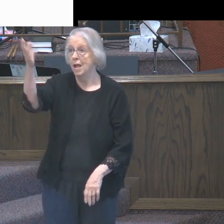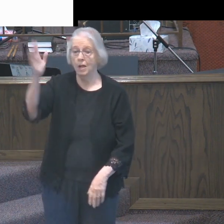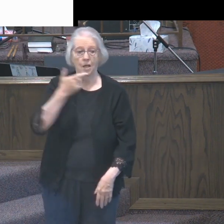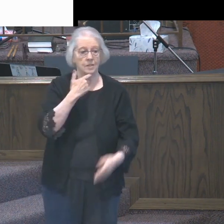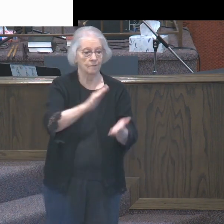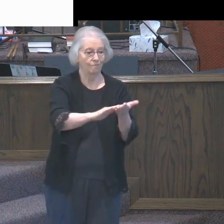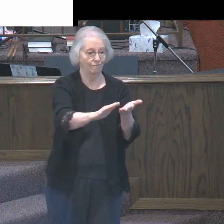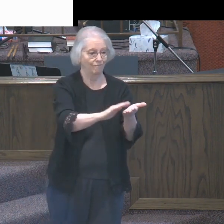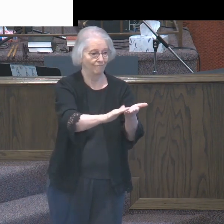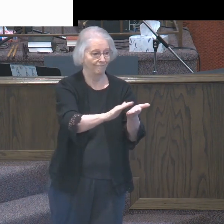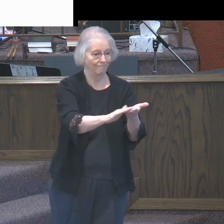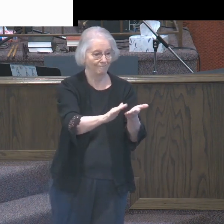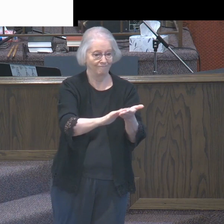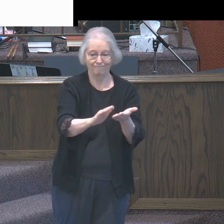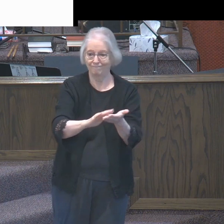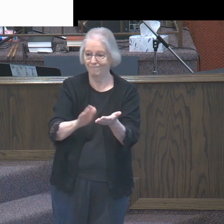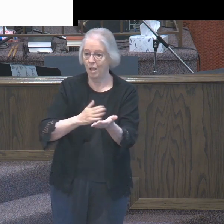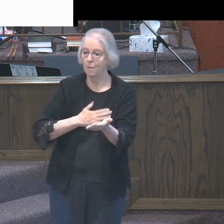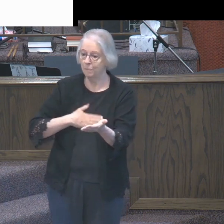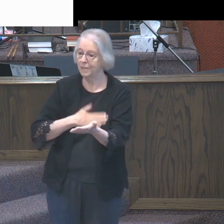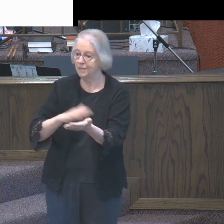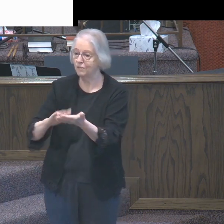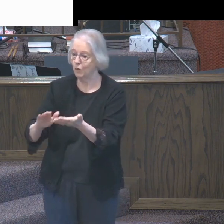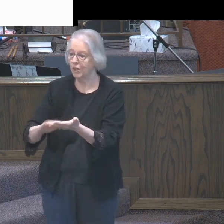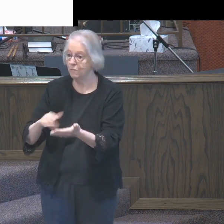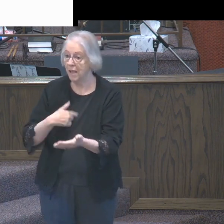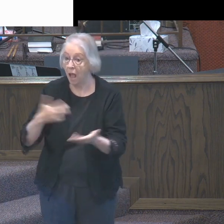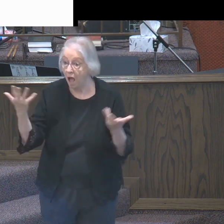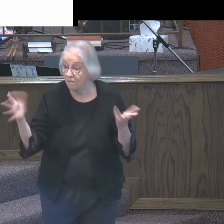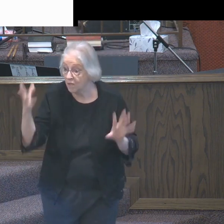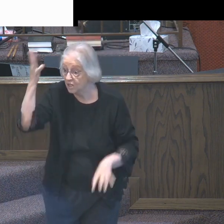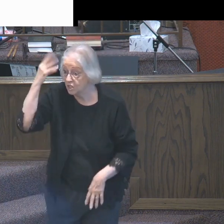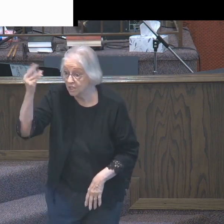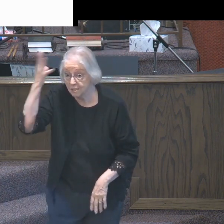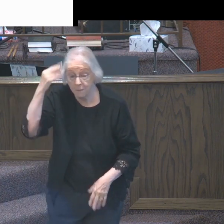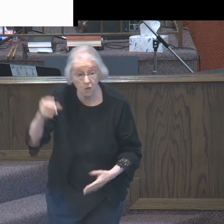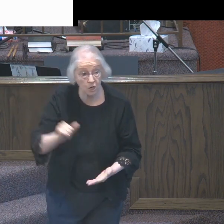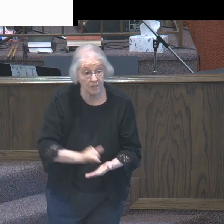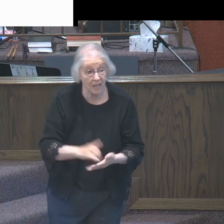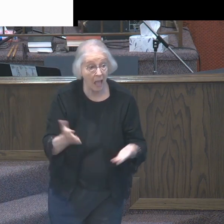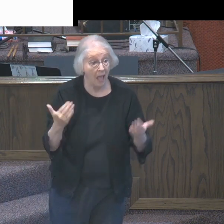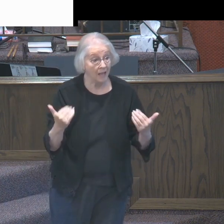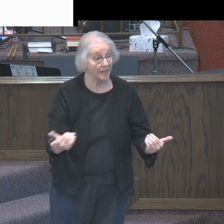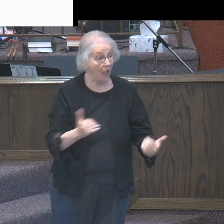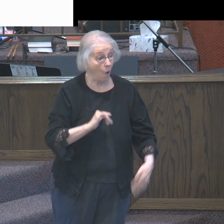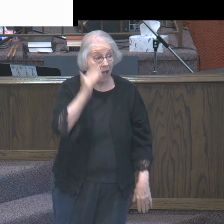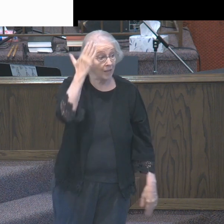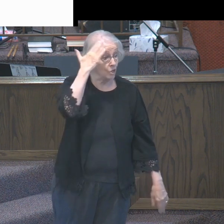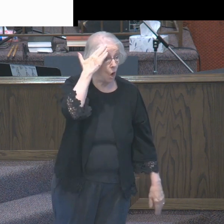okay, so I believe God is loving and I believe that God is forgiving, right? Both of those things are